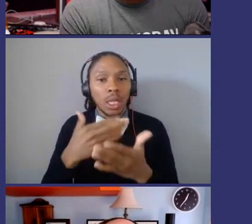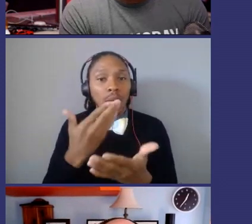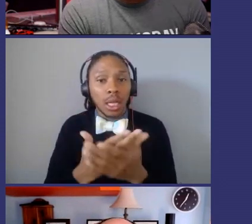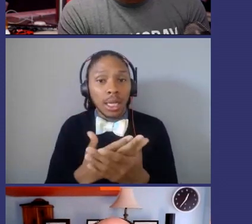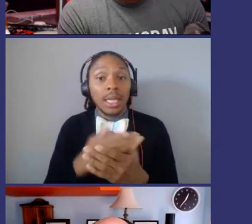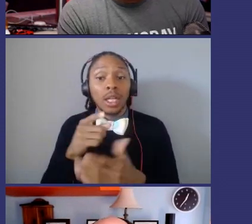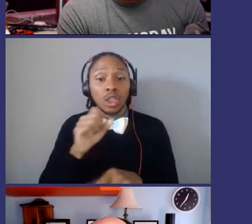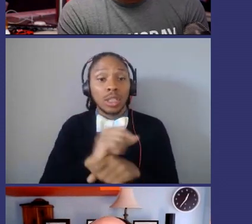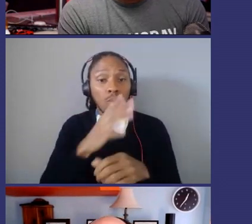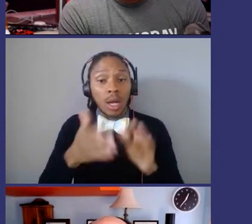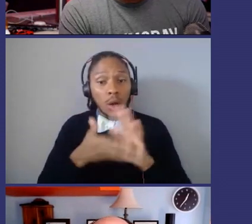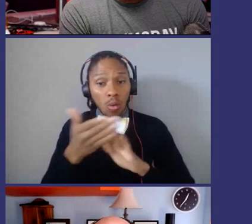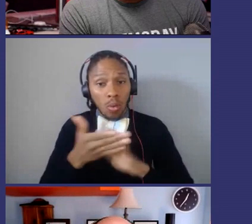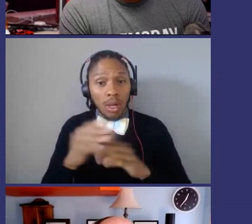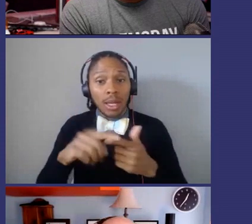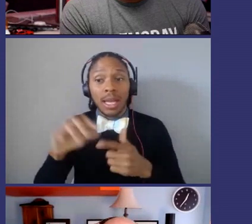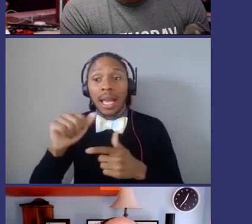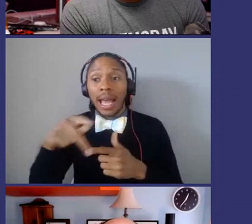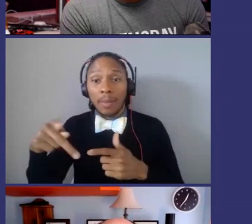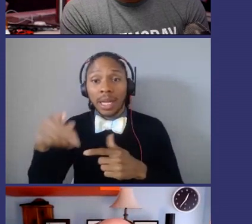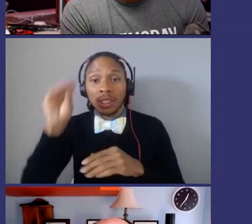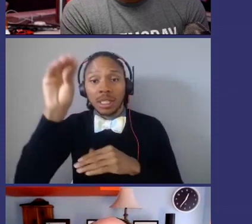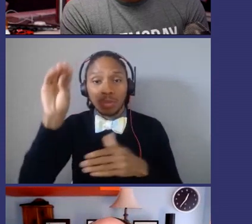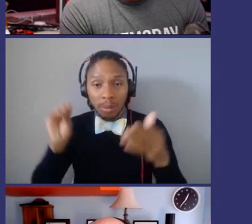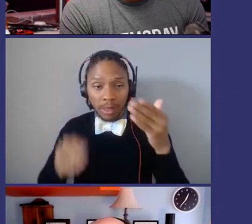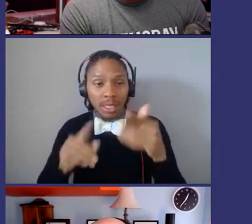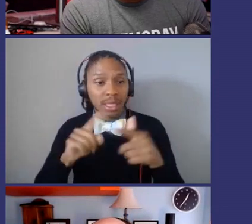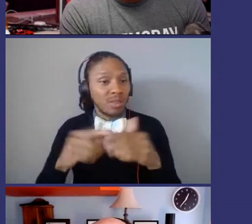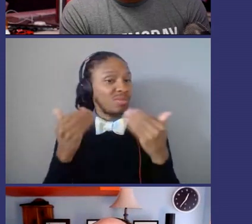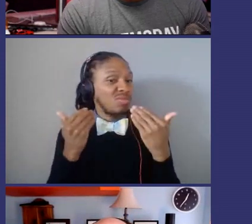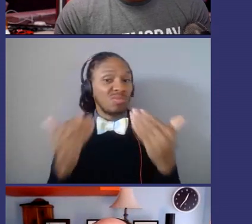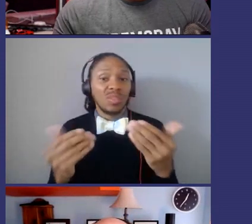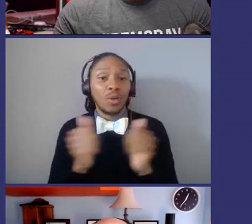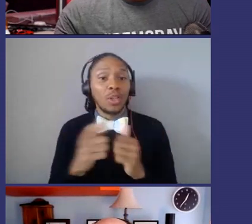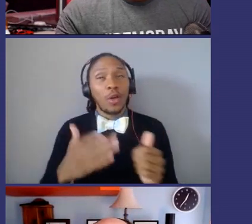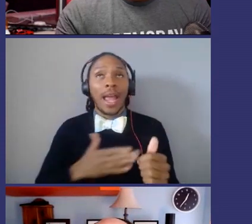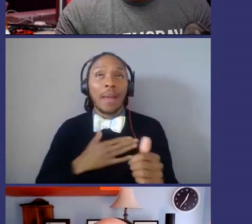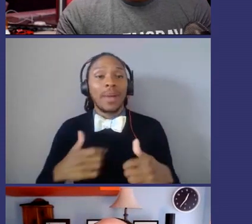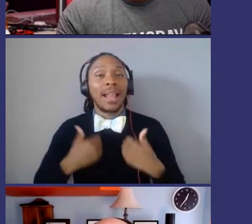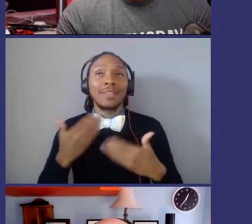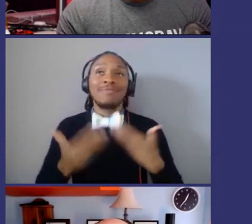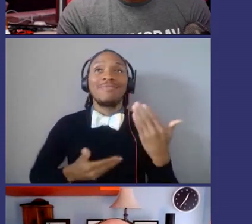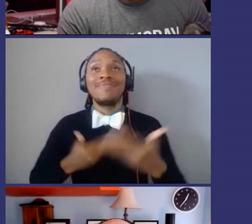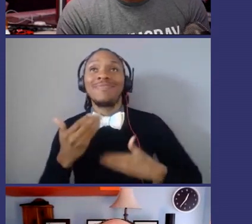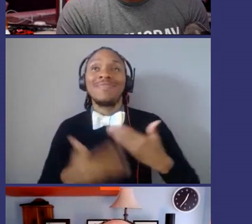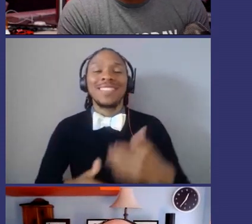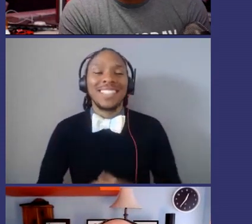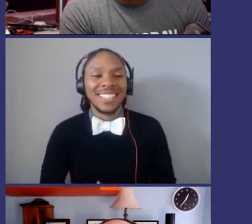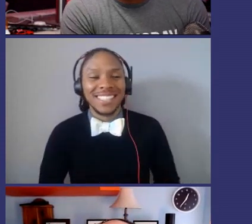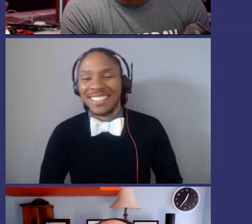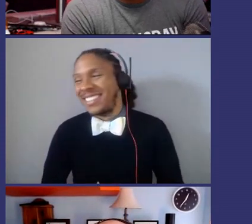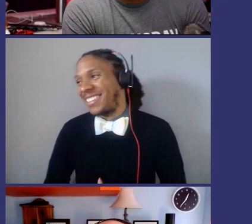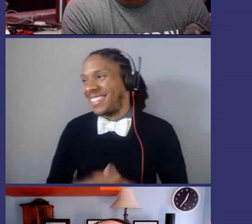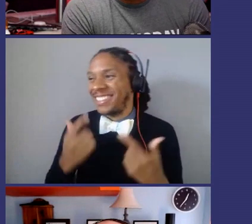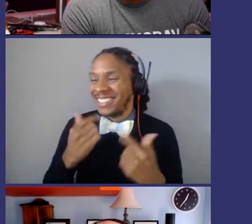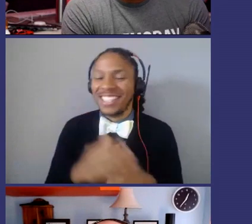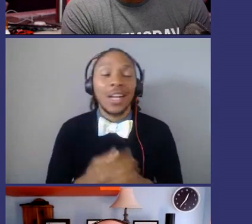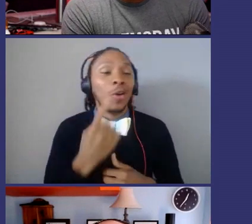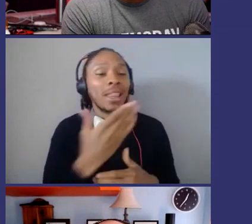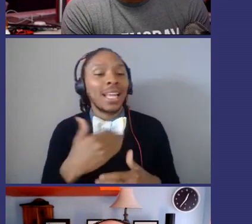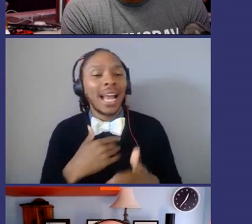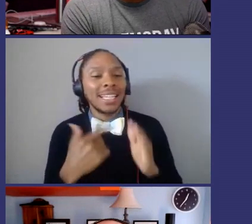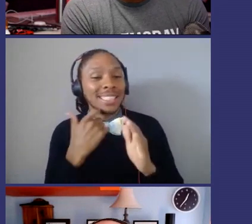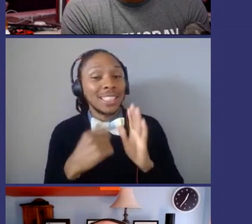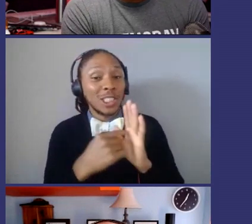will run, that application will spin back down, and again, you can go on with your happy life. One other thing that I showed here